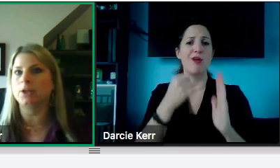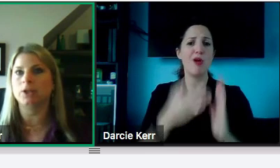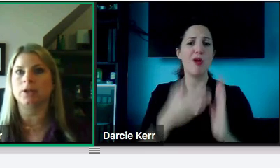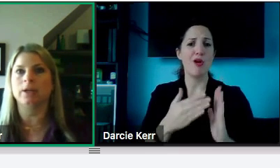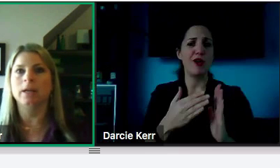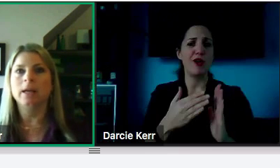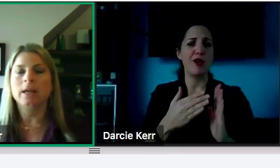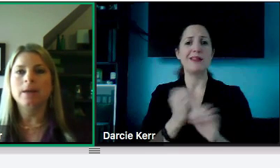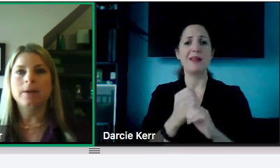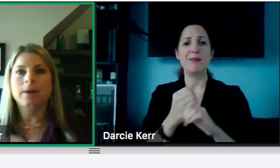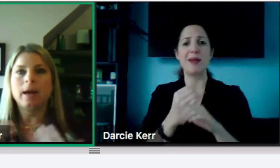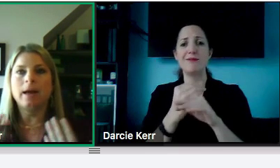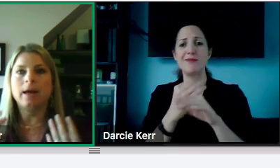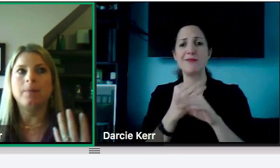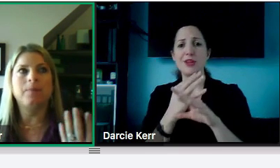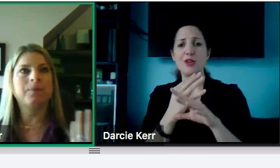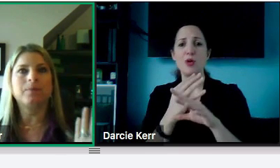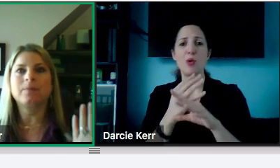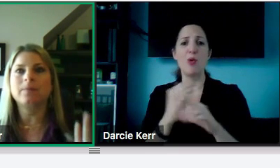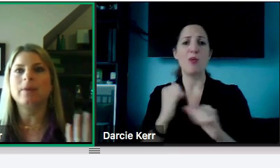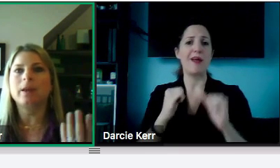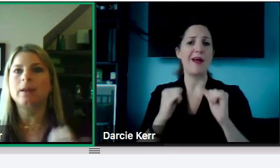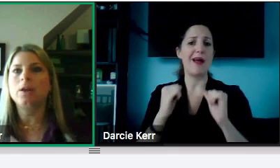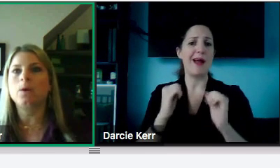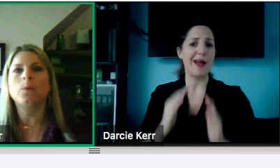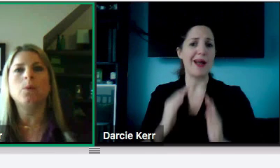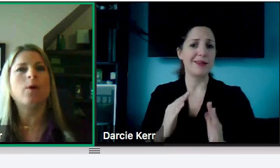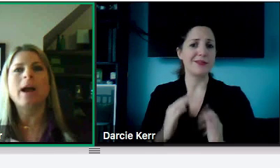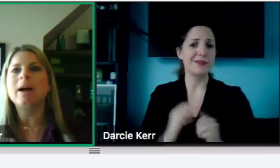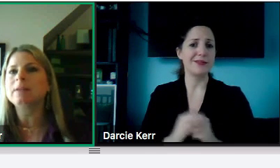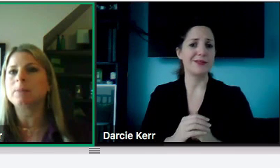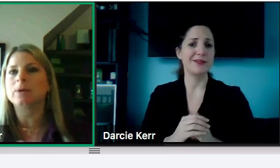videographer, an actor,